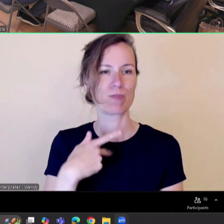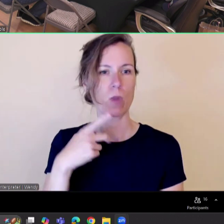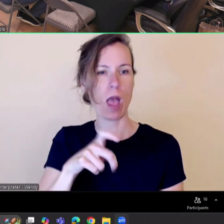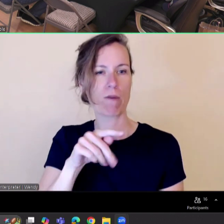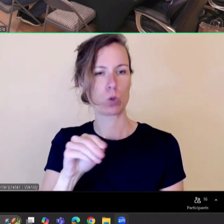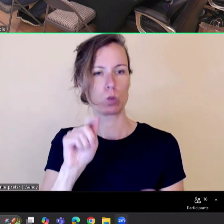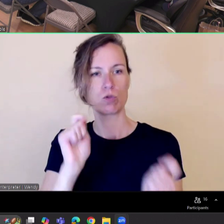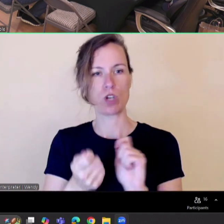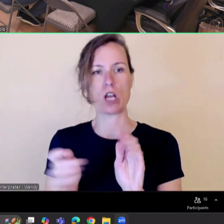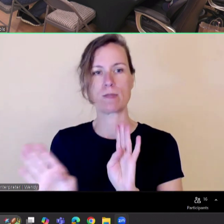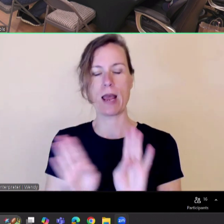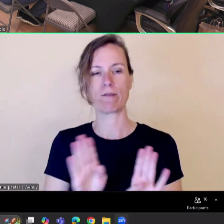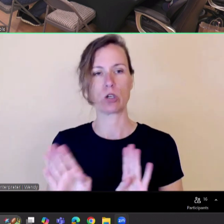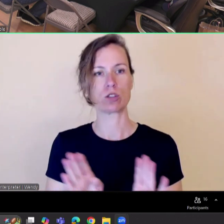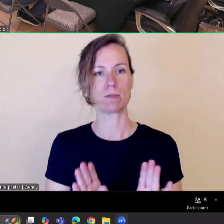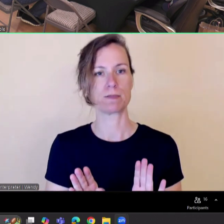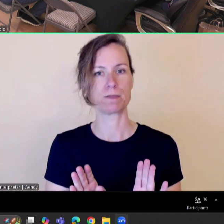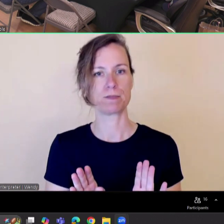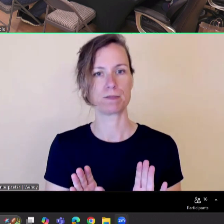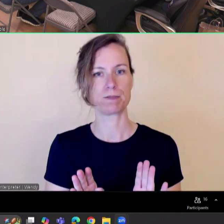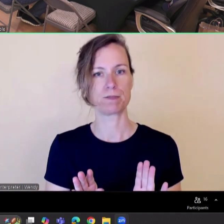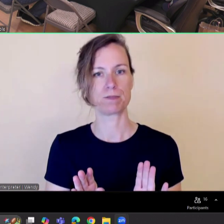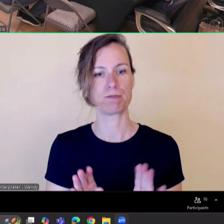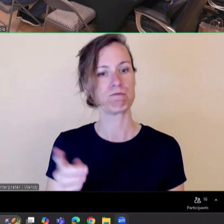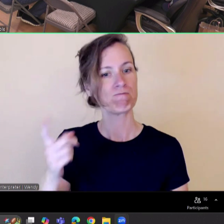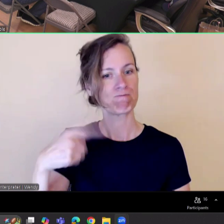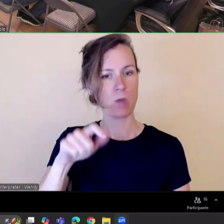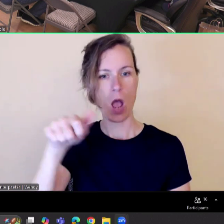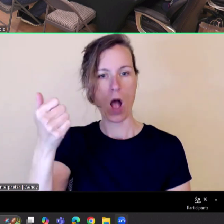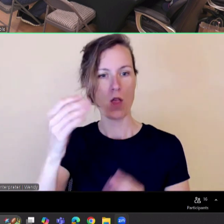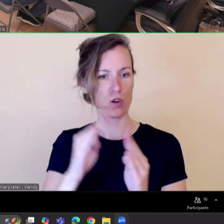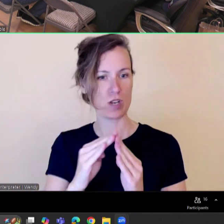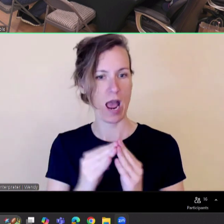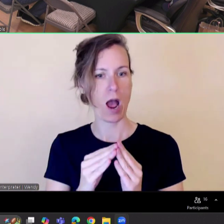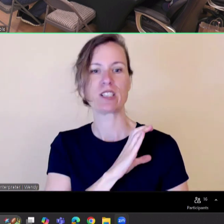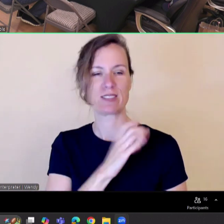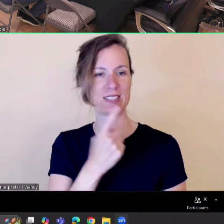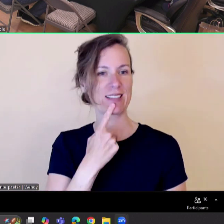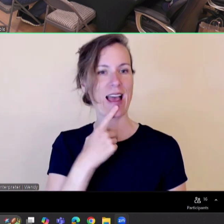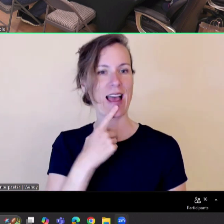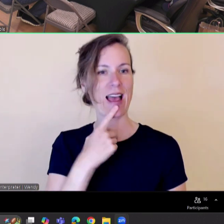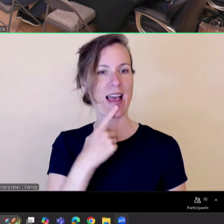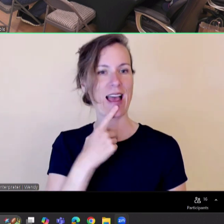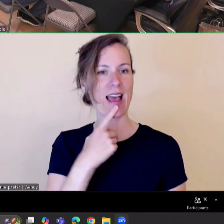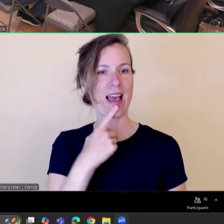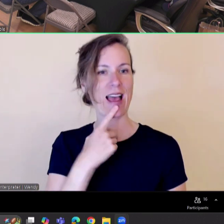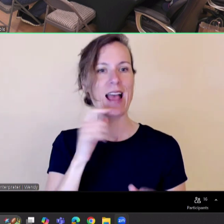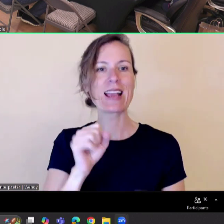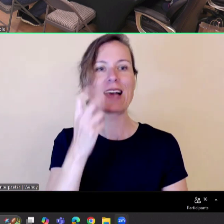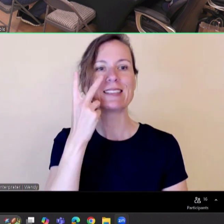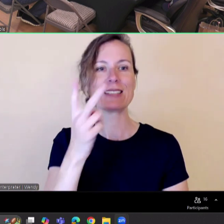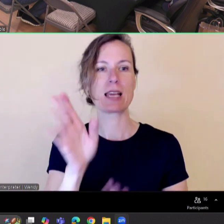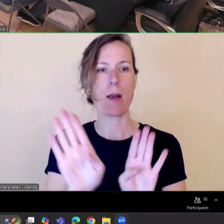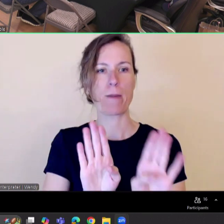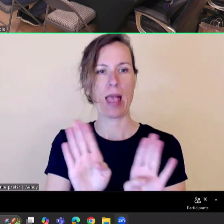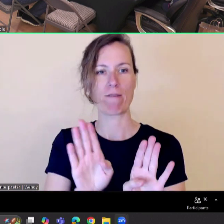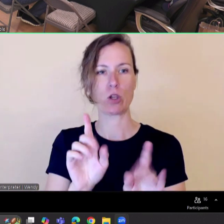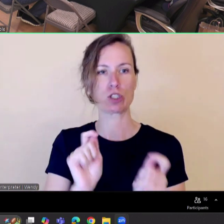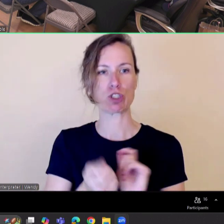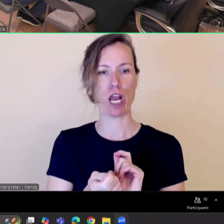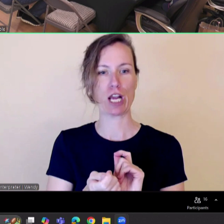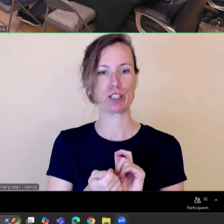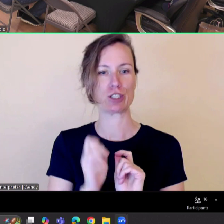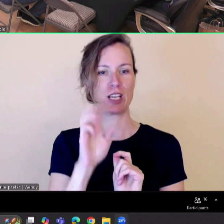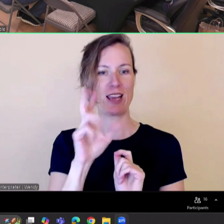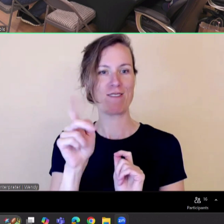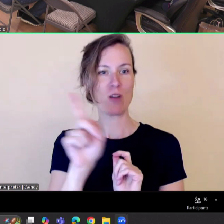had other municipalities, the chiefs will already say that they can just see the behaviors changing, even at locations where there aren't a camera. Just the community itself is